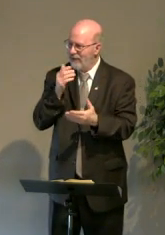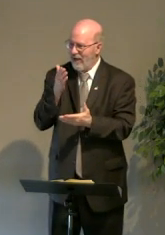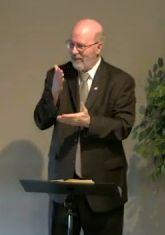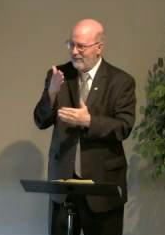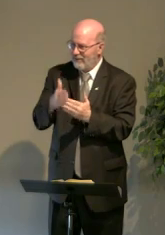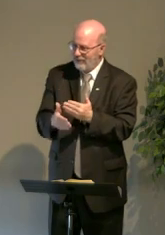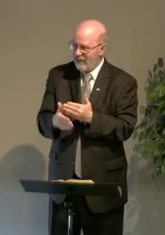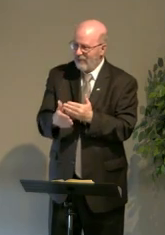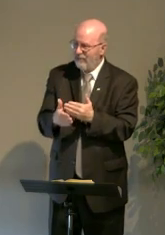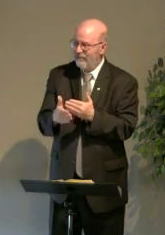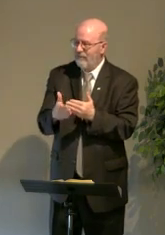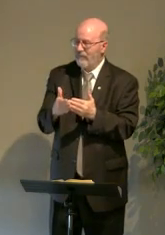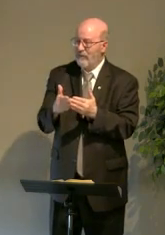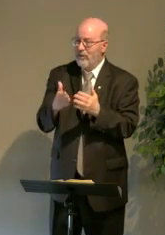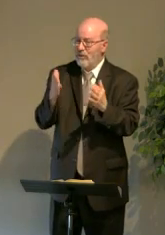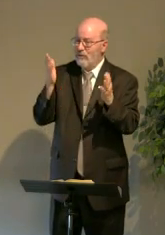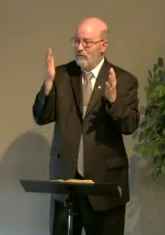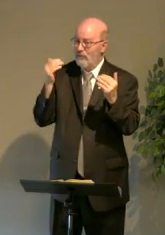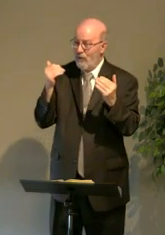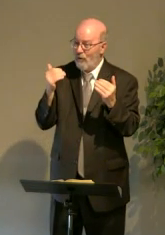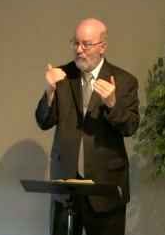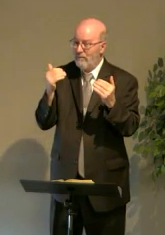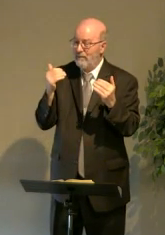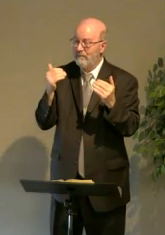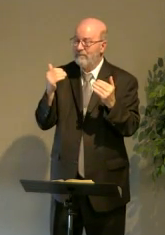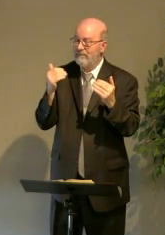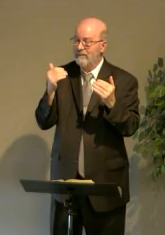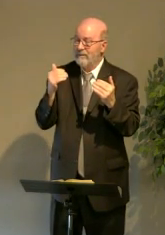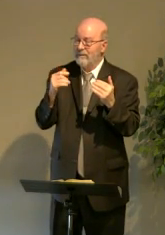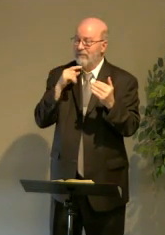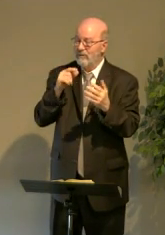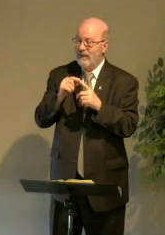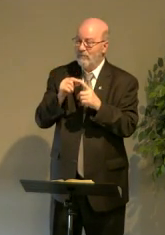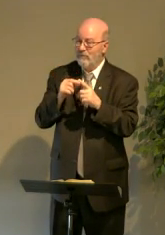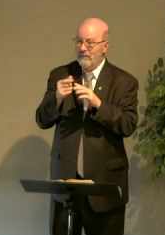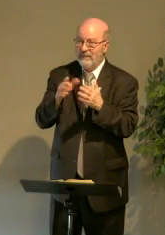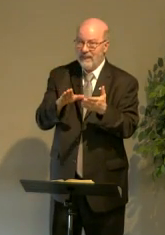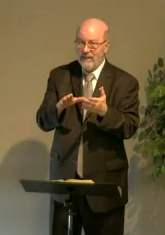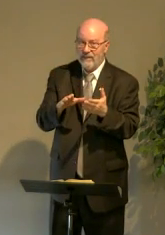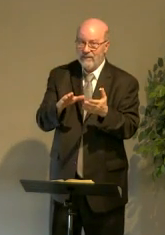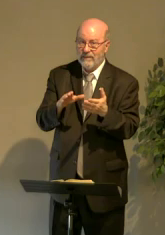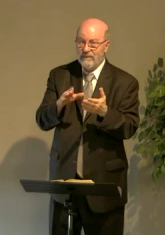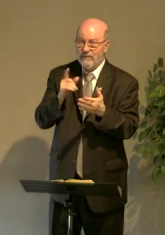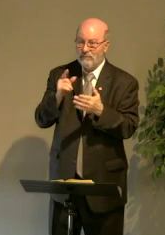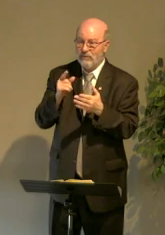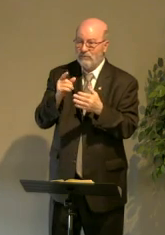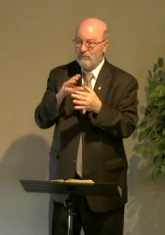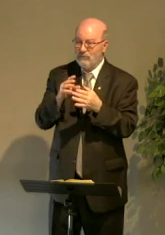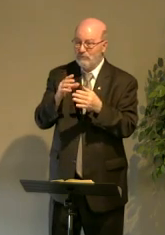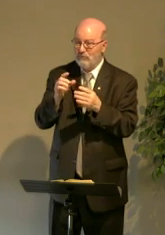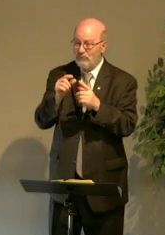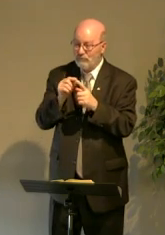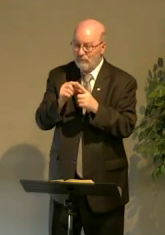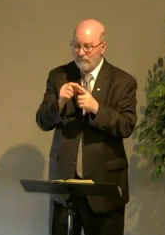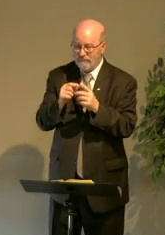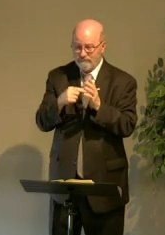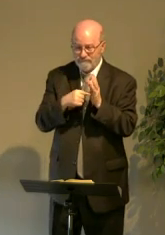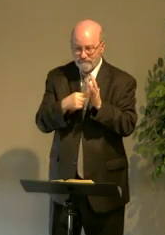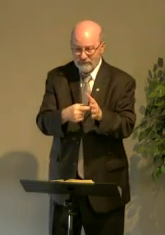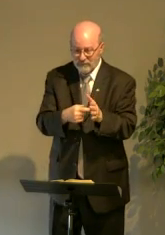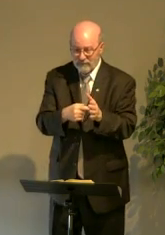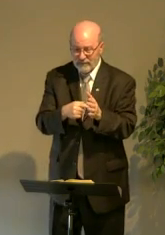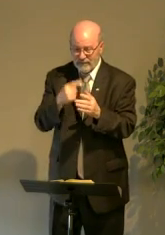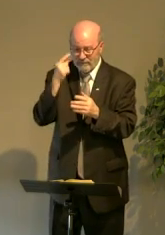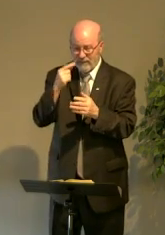end there. There is hope. And surely that word death is one of those metaphors that stick out in